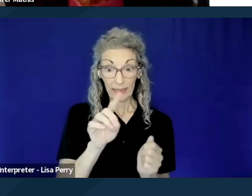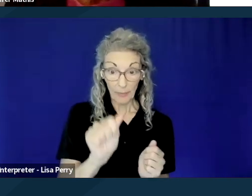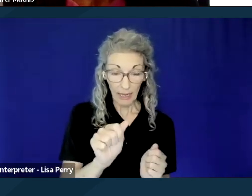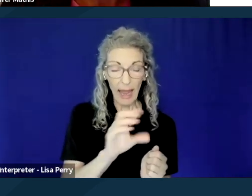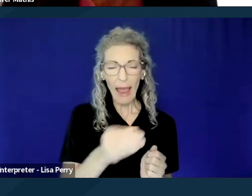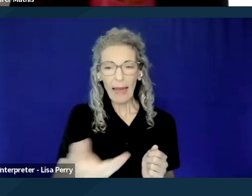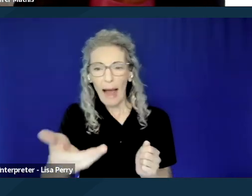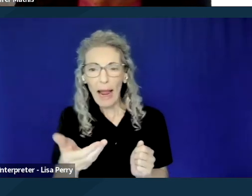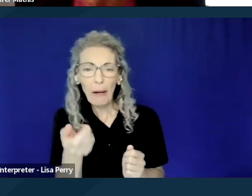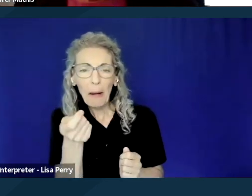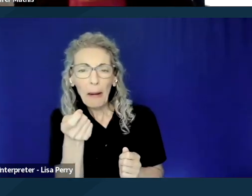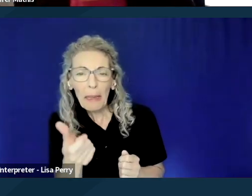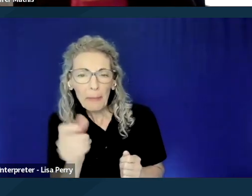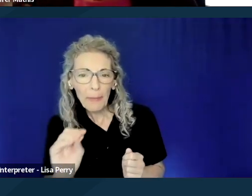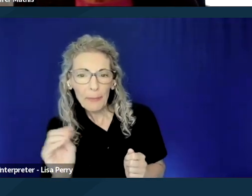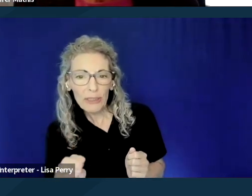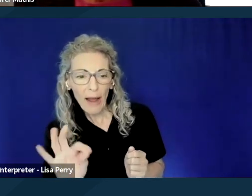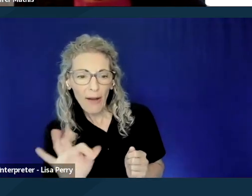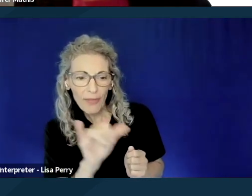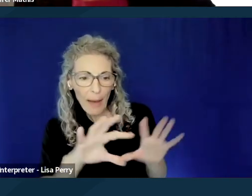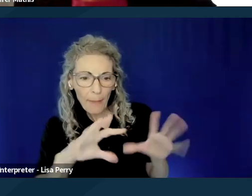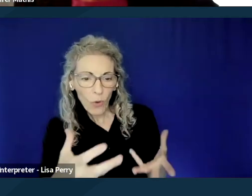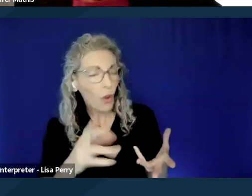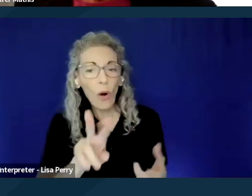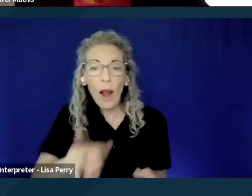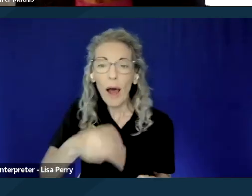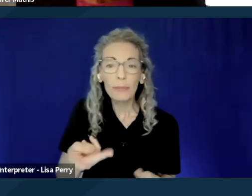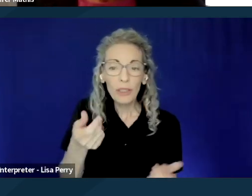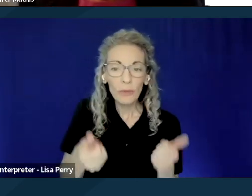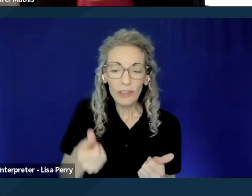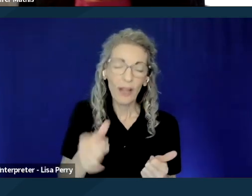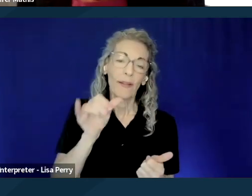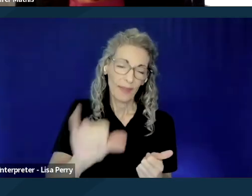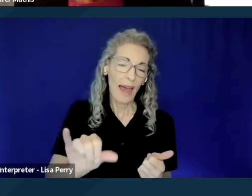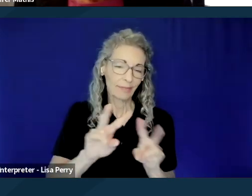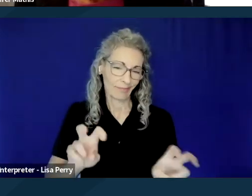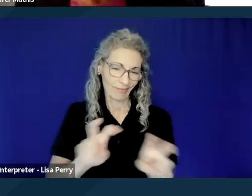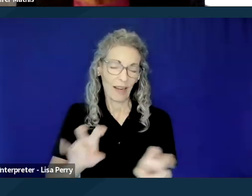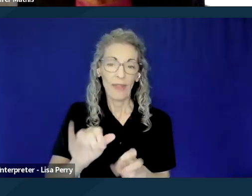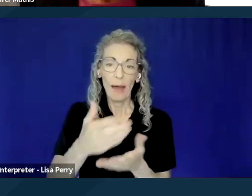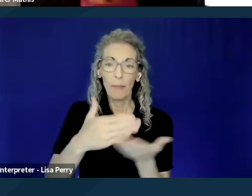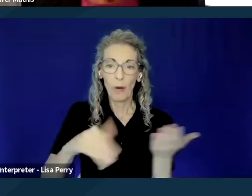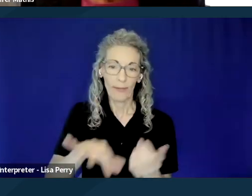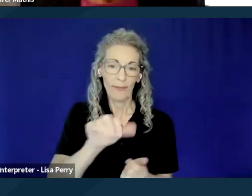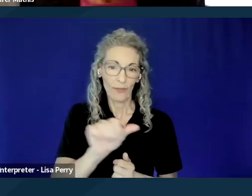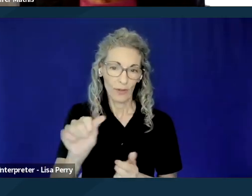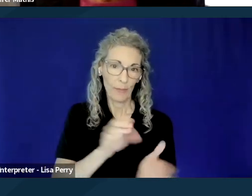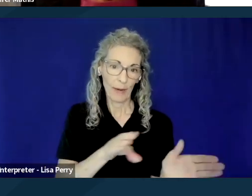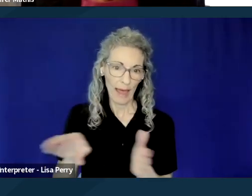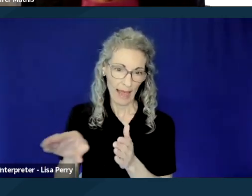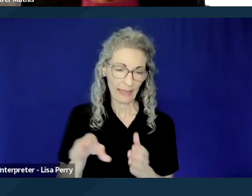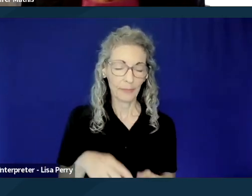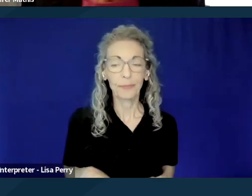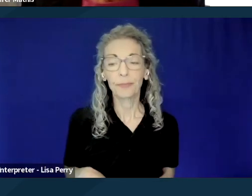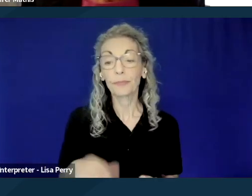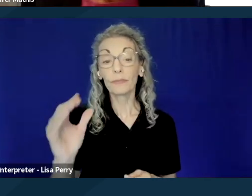versa? So that is part of the affirmative action plan. And then I